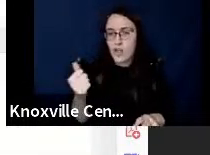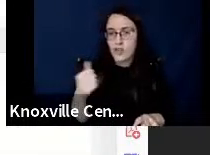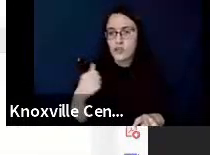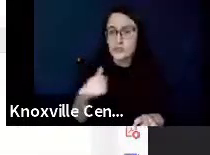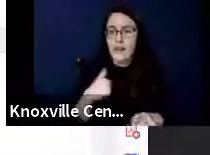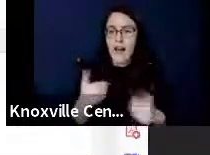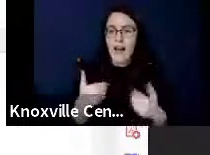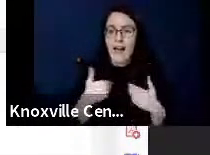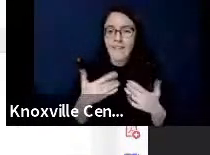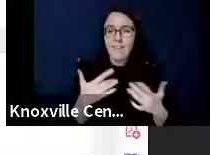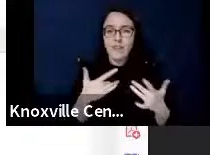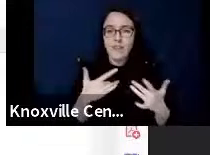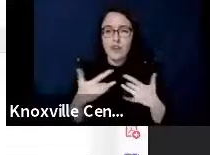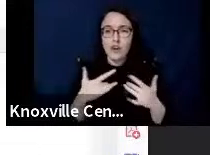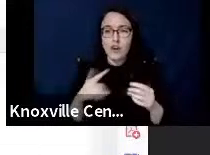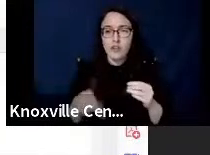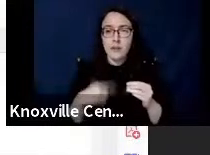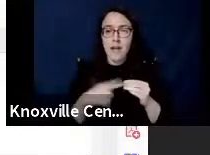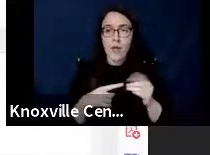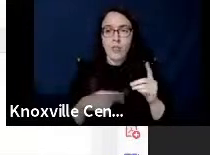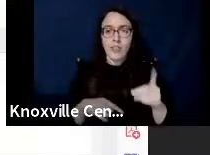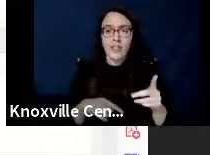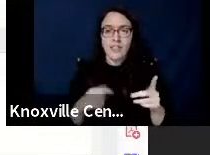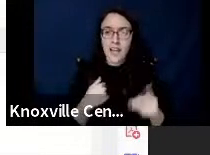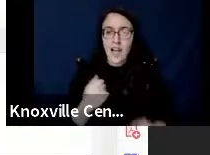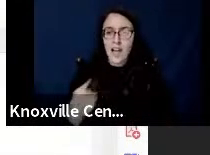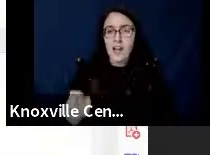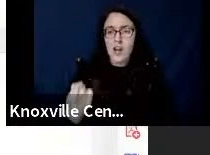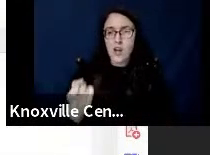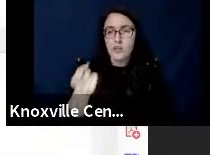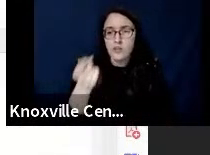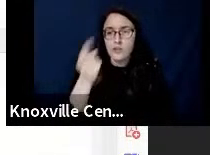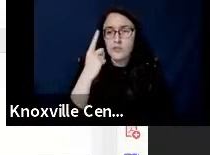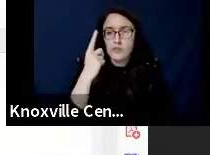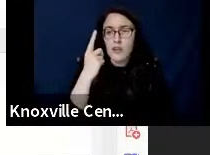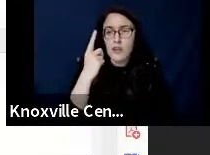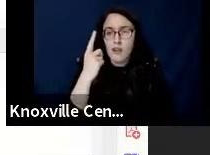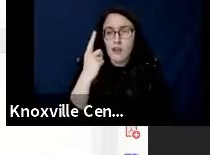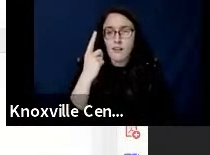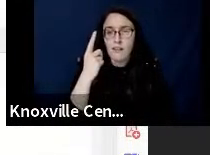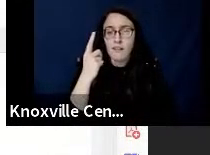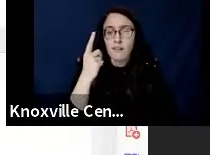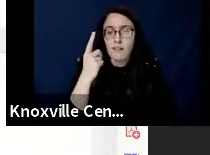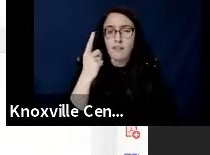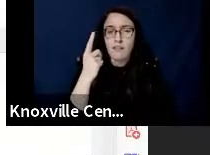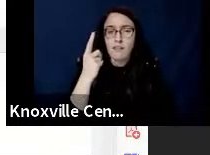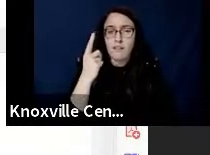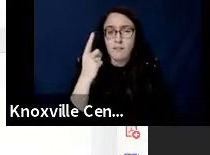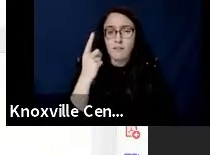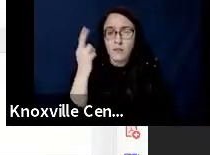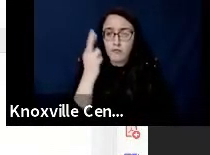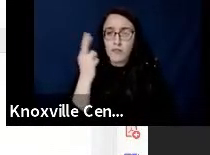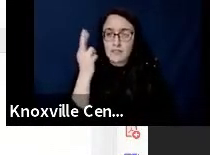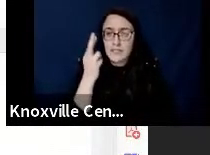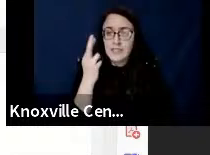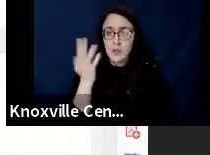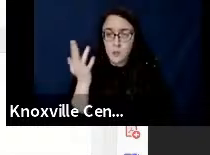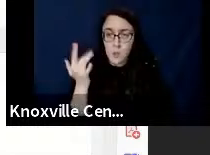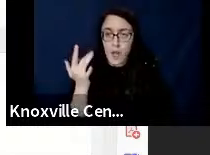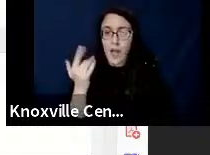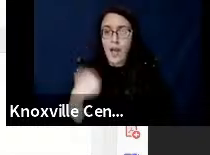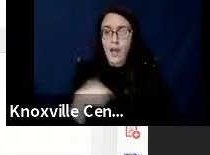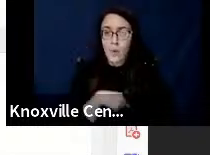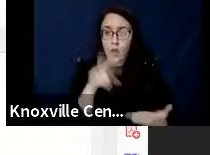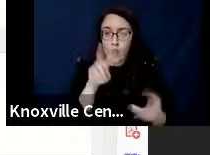some concerns about this. I certainly understand the reason why we're looking at this, because we